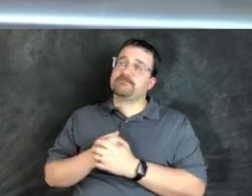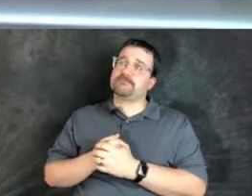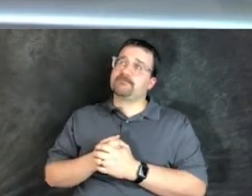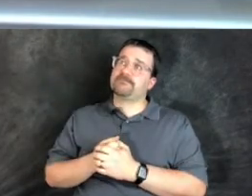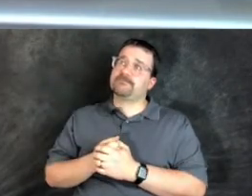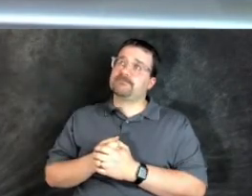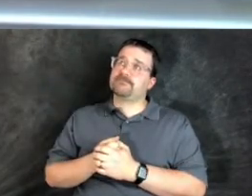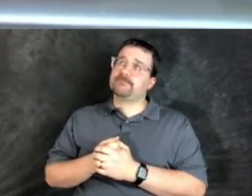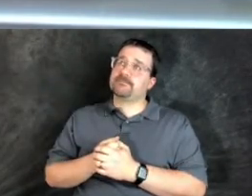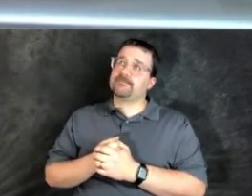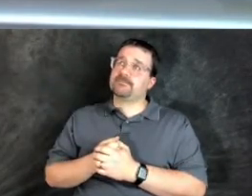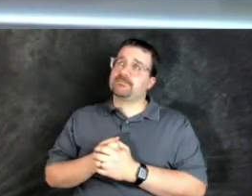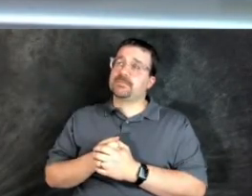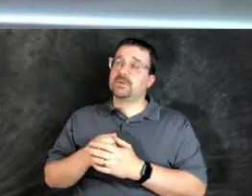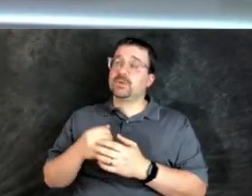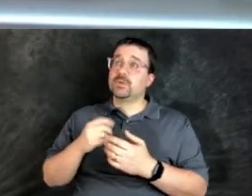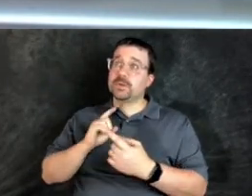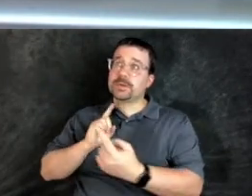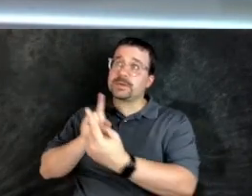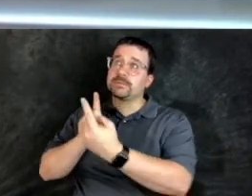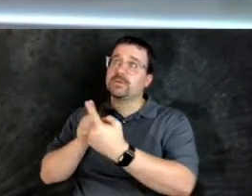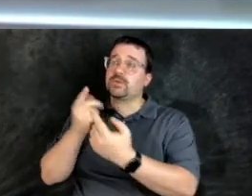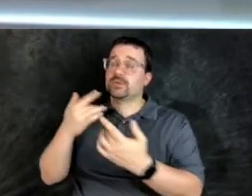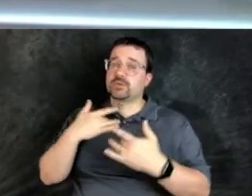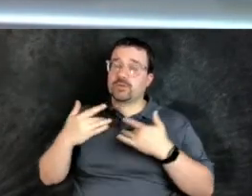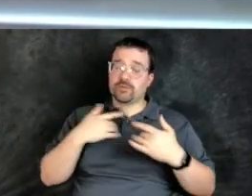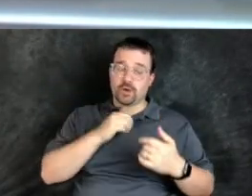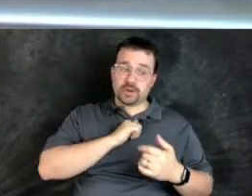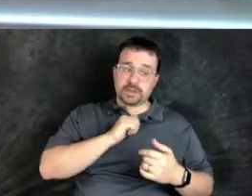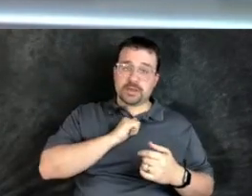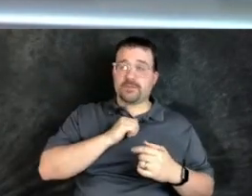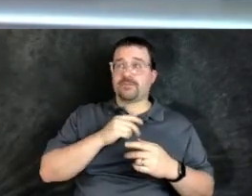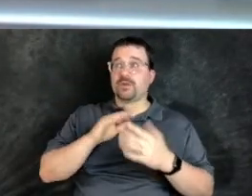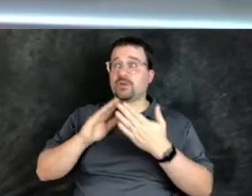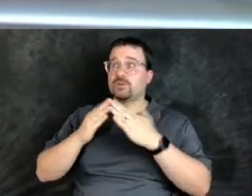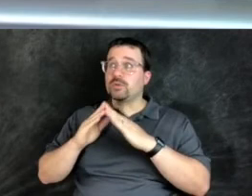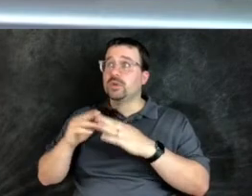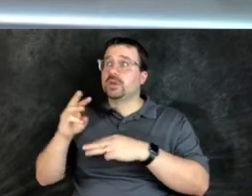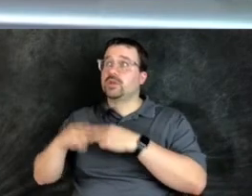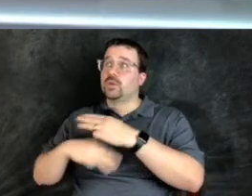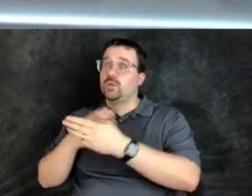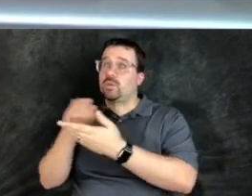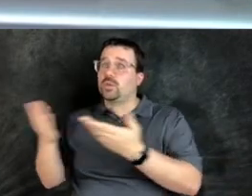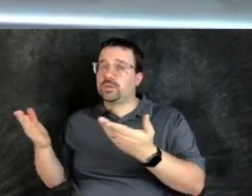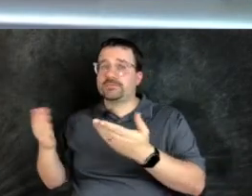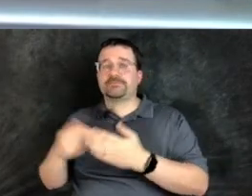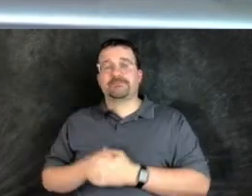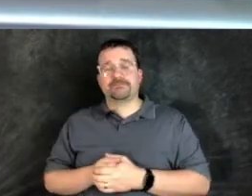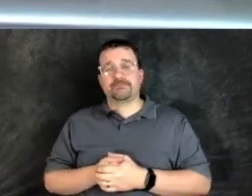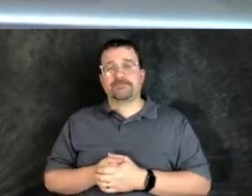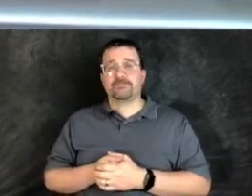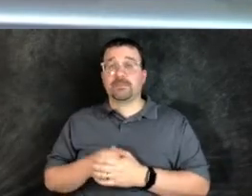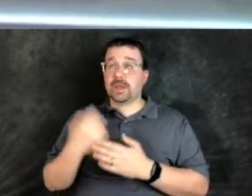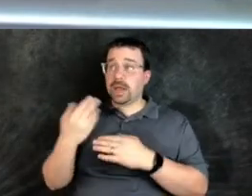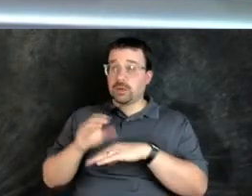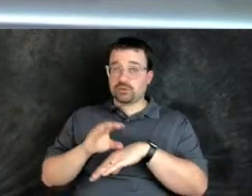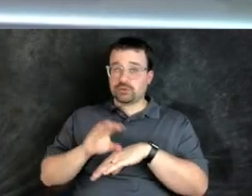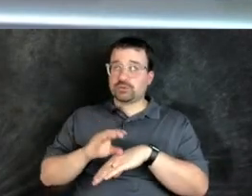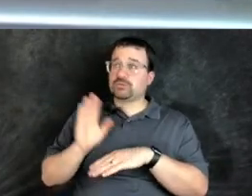you with our concerns for ourselves, our community, and the world. For our church and its